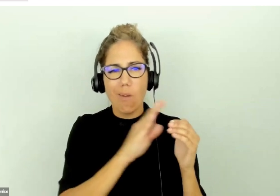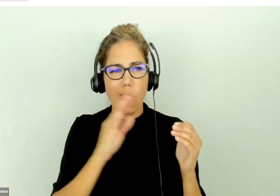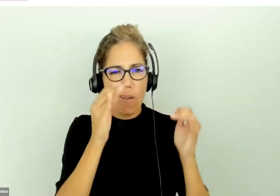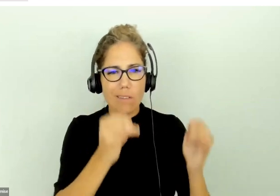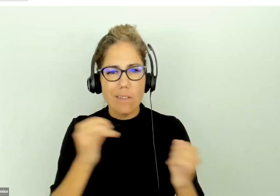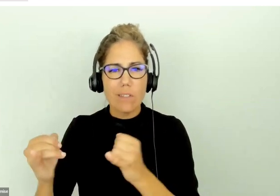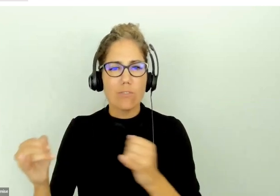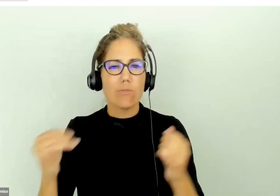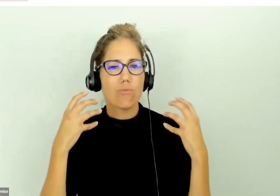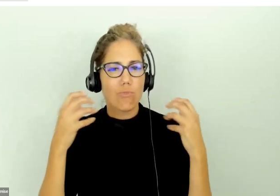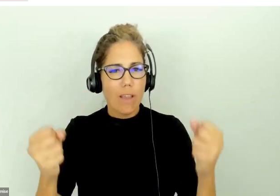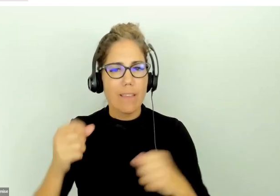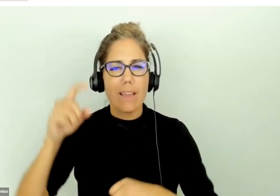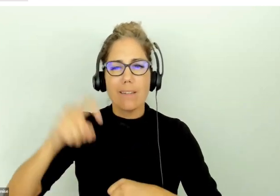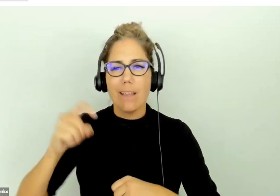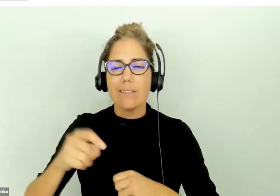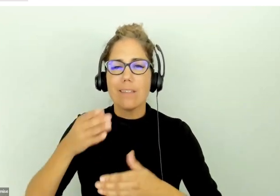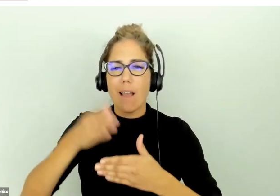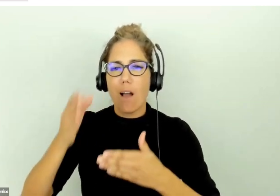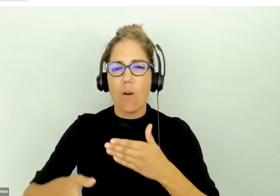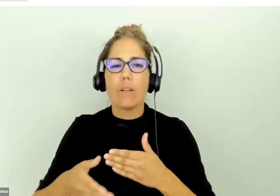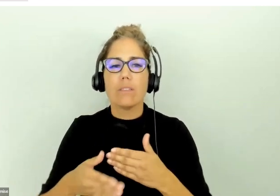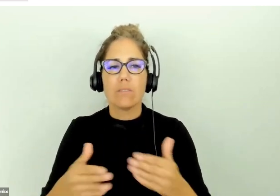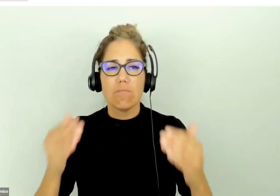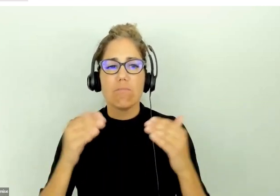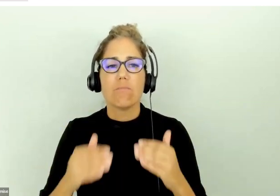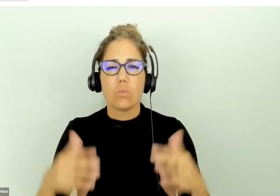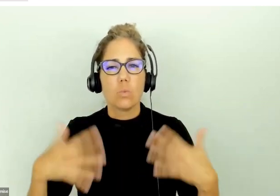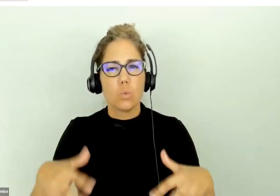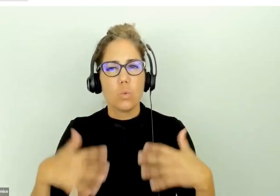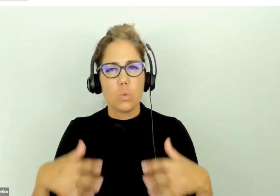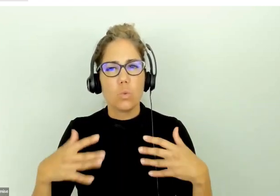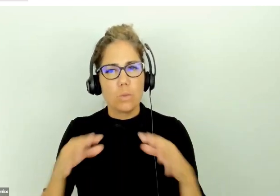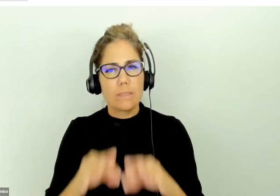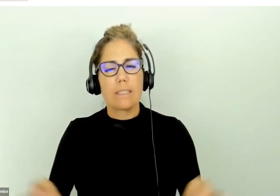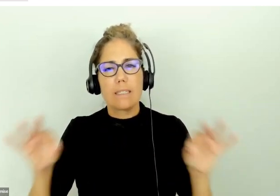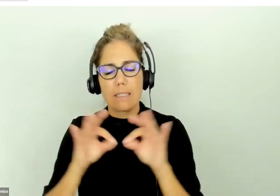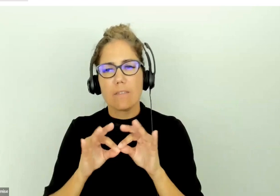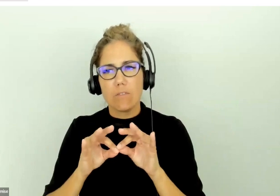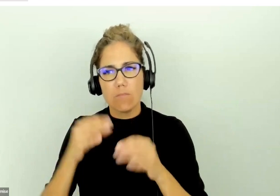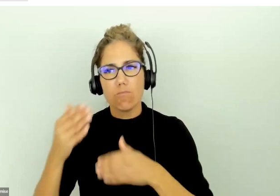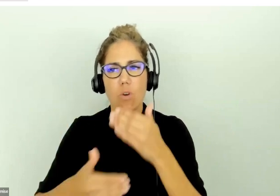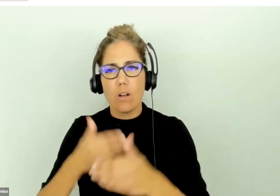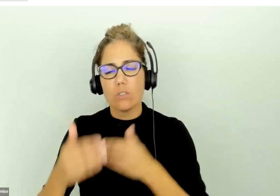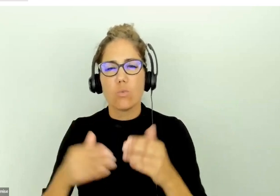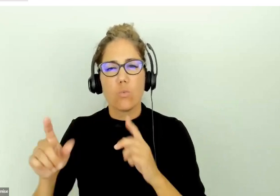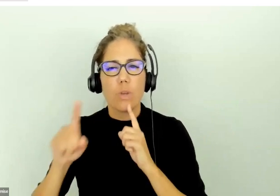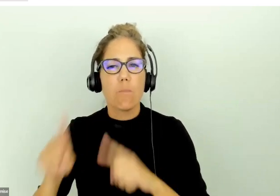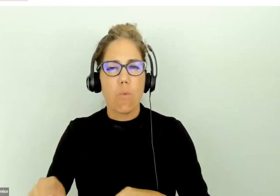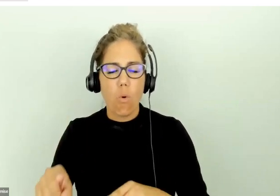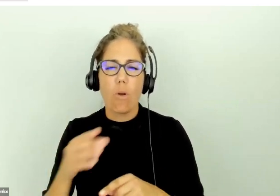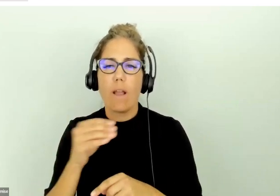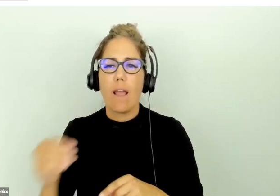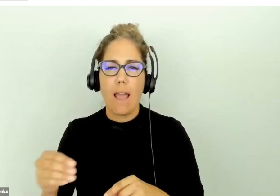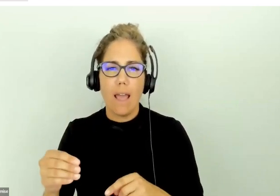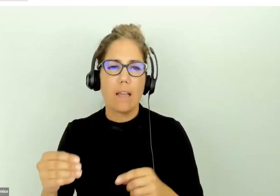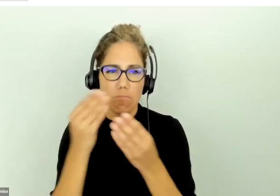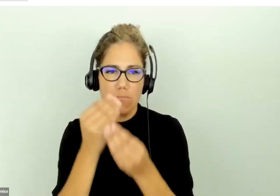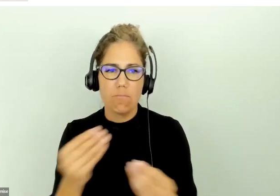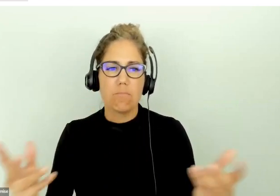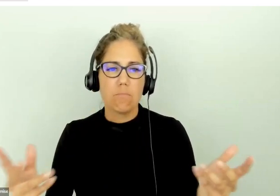outcomes. There's been significant progress to report and to share on age-friendly health systems, and